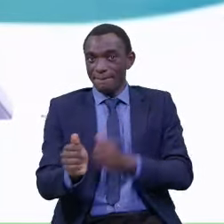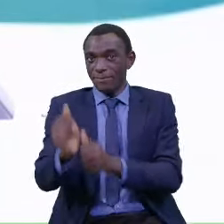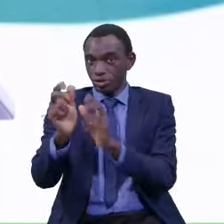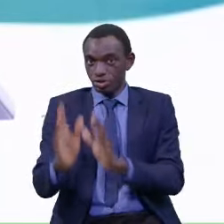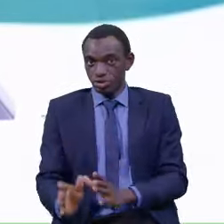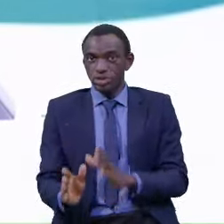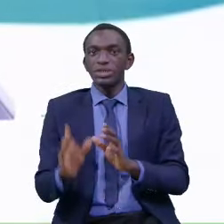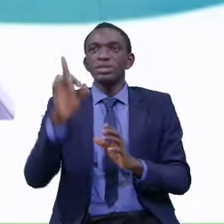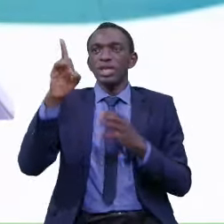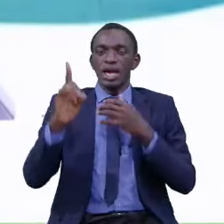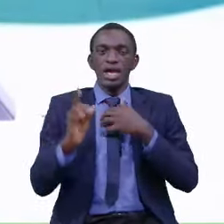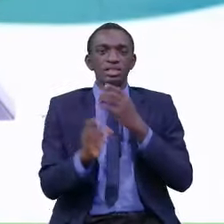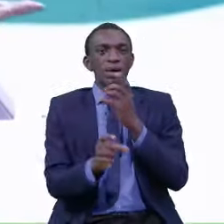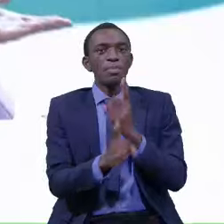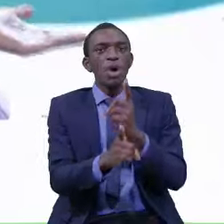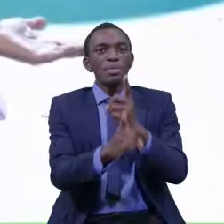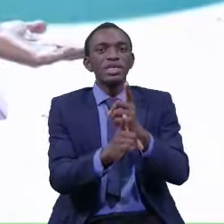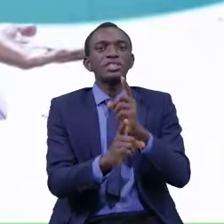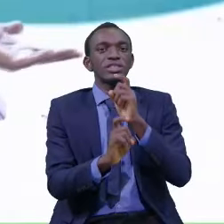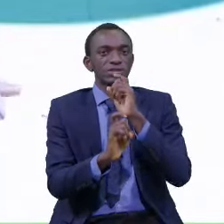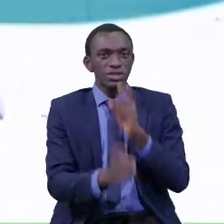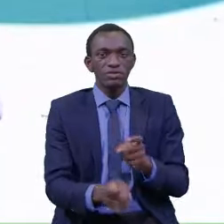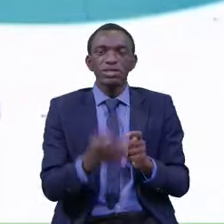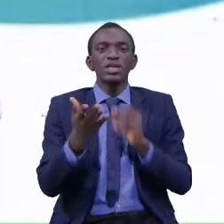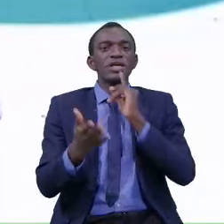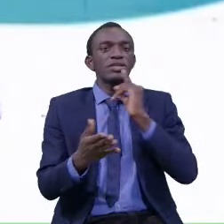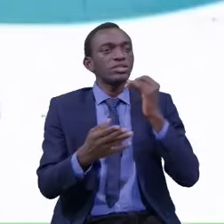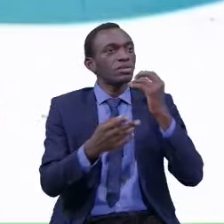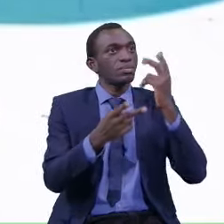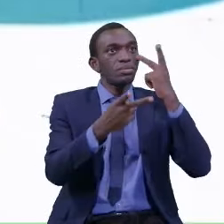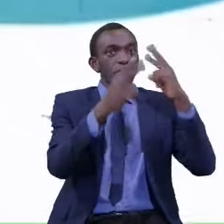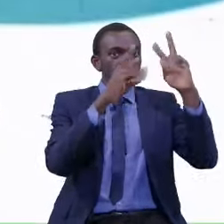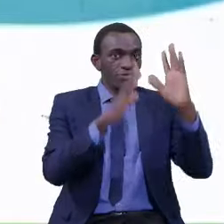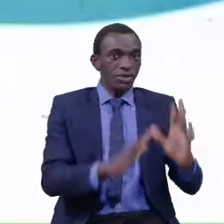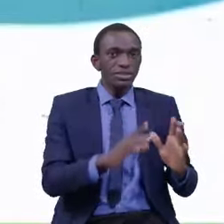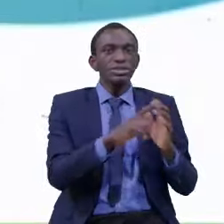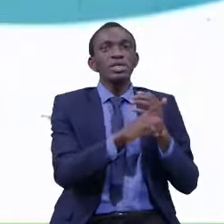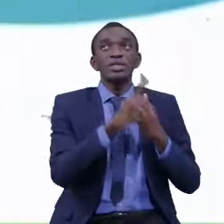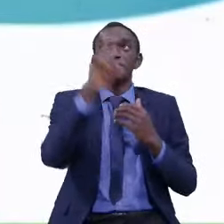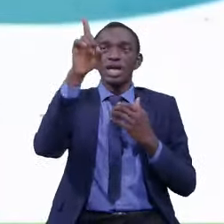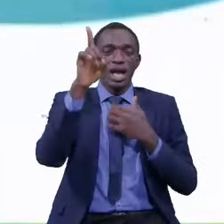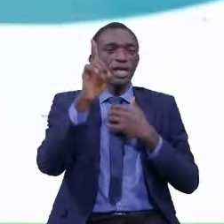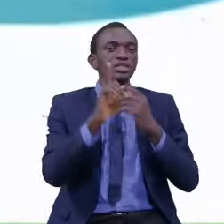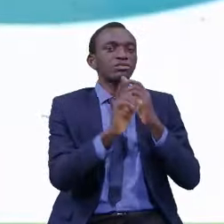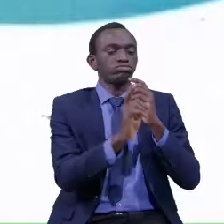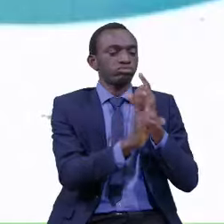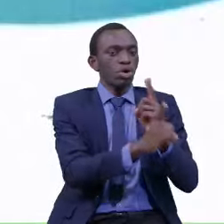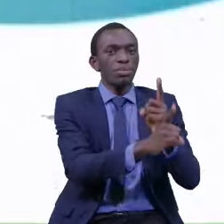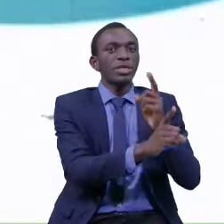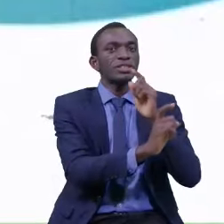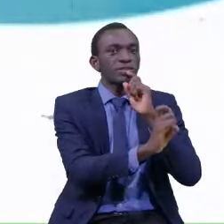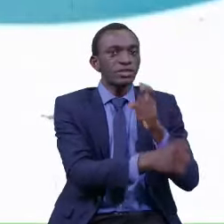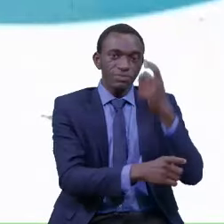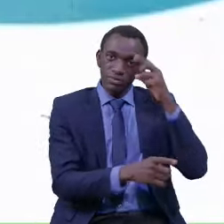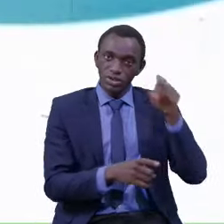prophet, he has appropriate gifts. There is an evangelist, he has appropriate gifts. There is a pastor, a shepherd,